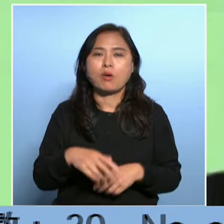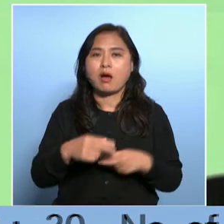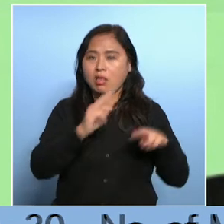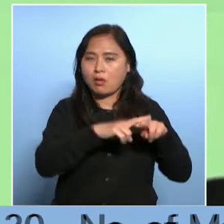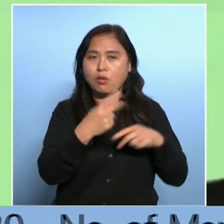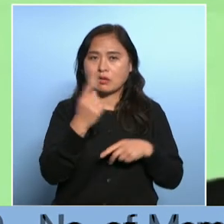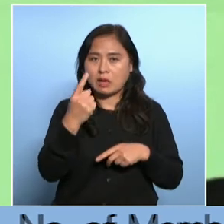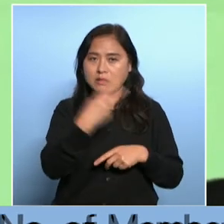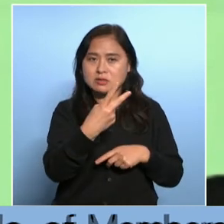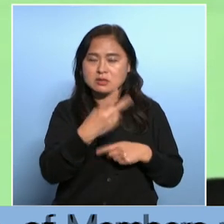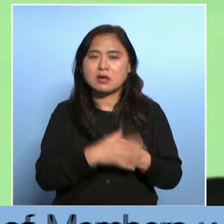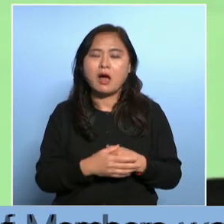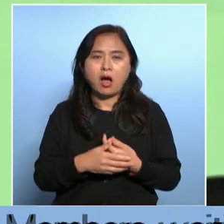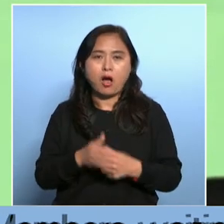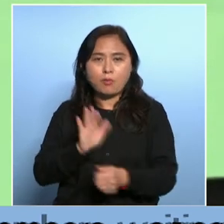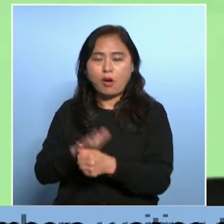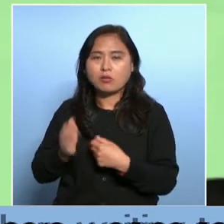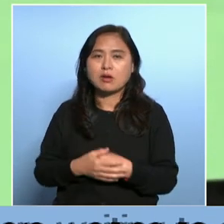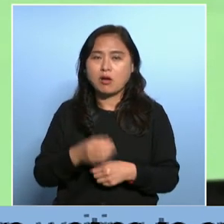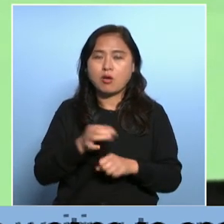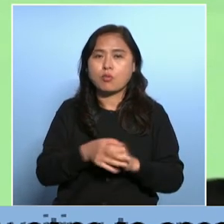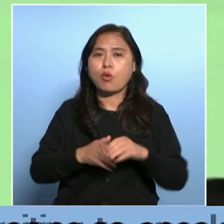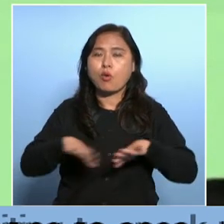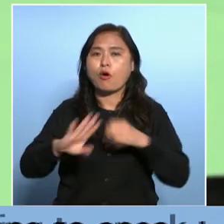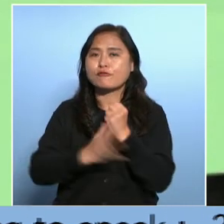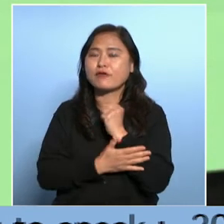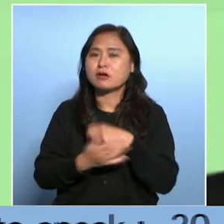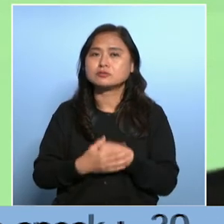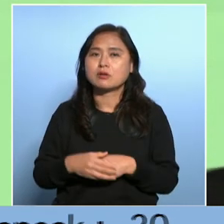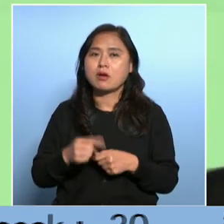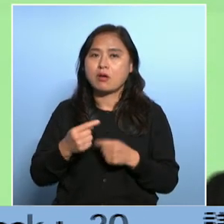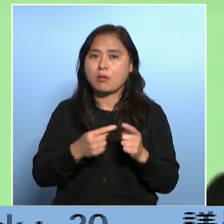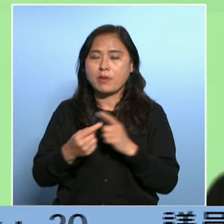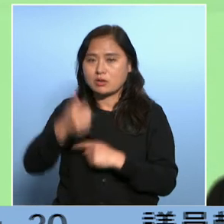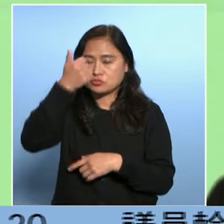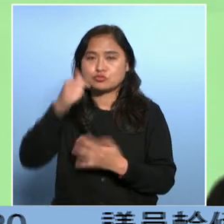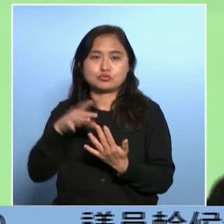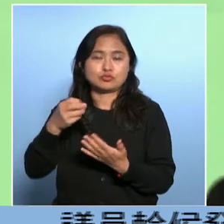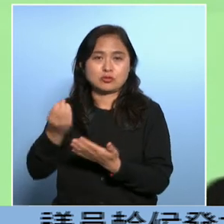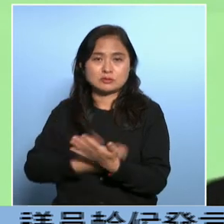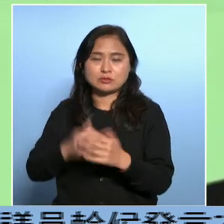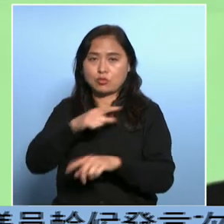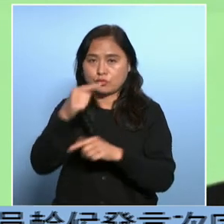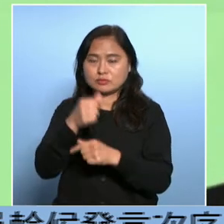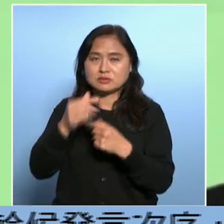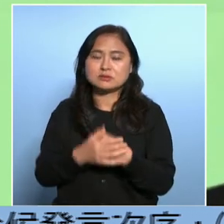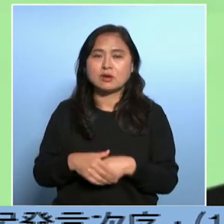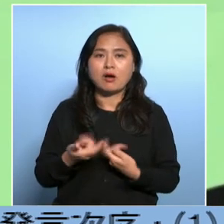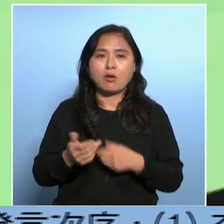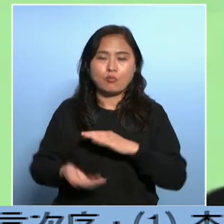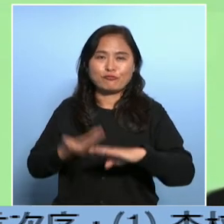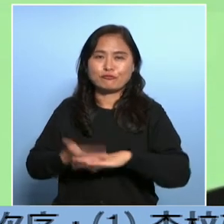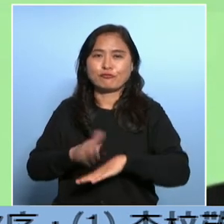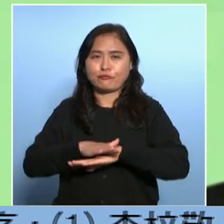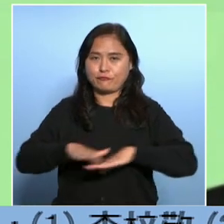black violence, the central government introduced the national security legislation and